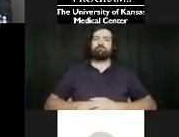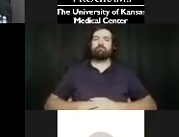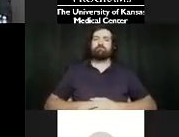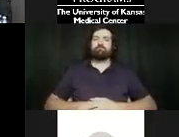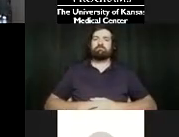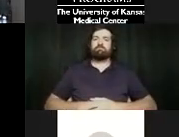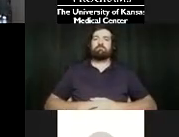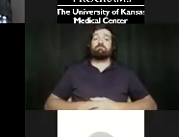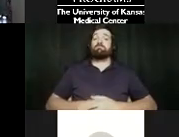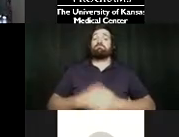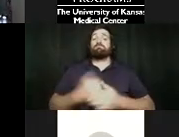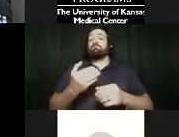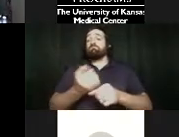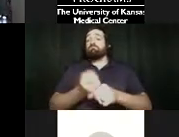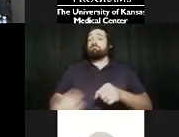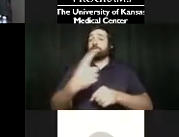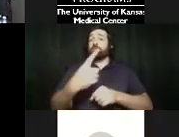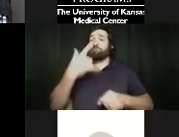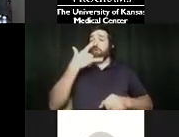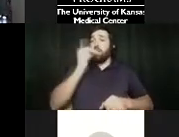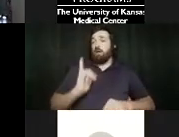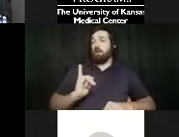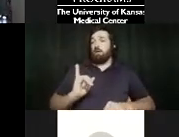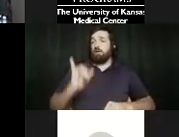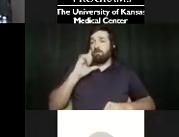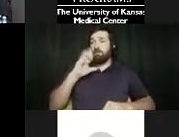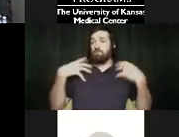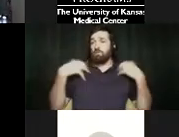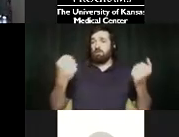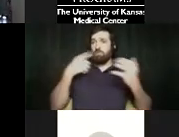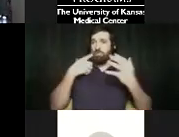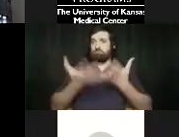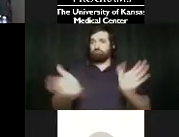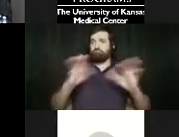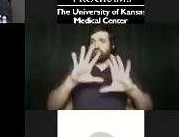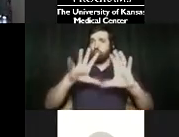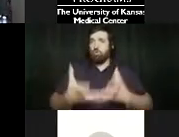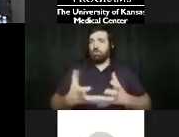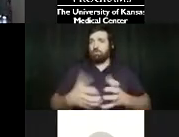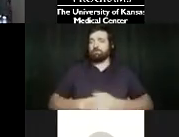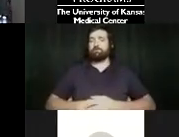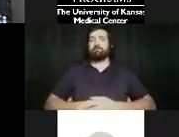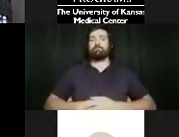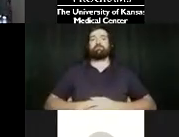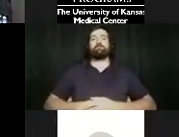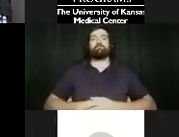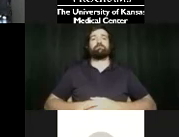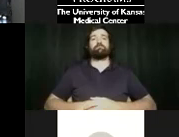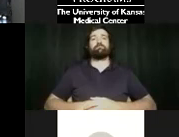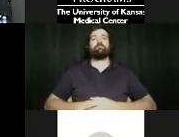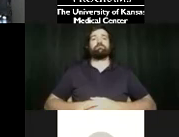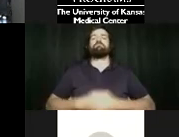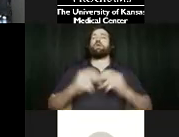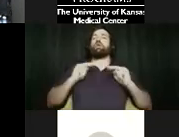the next year look like in global health? Well, I want to answer that question from the perspective of the Human